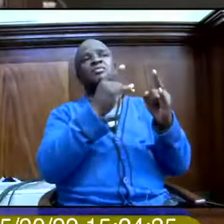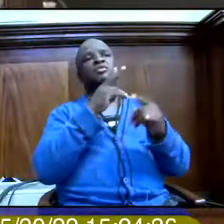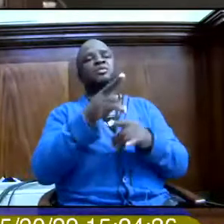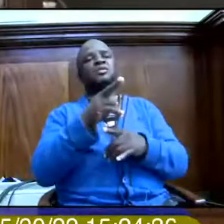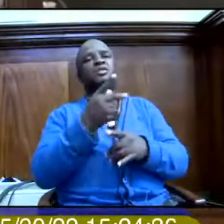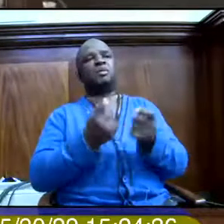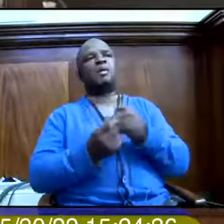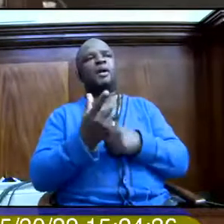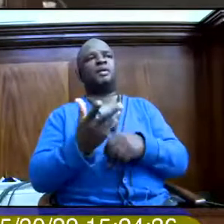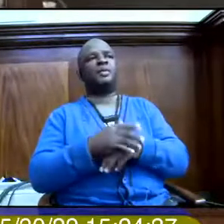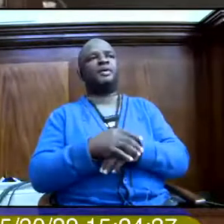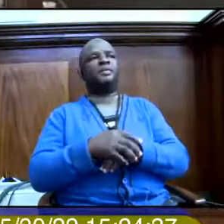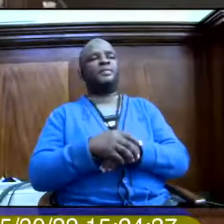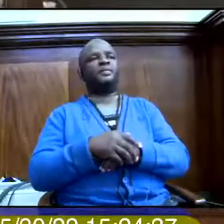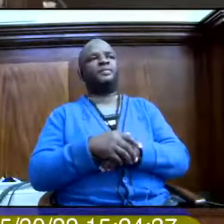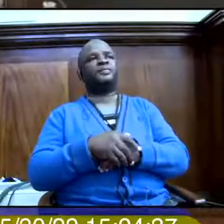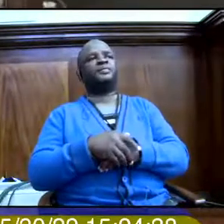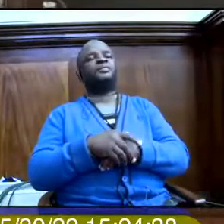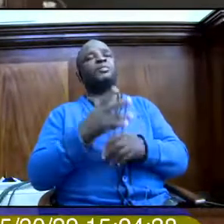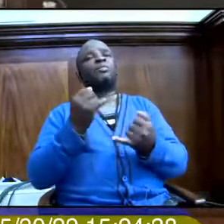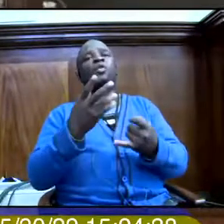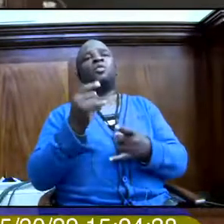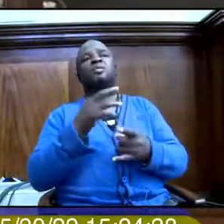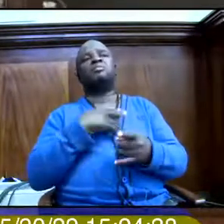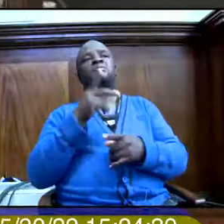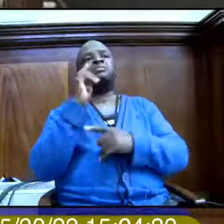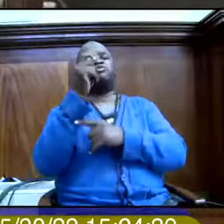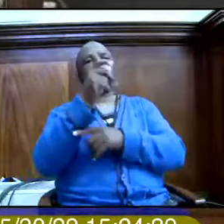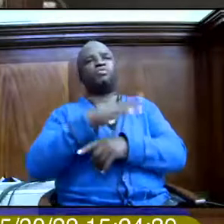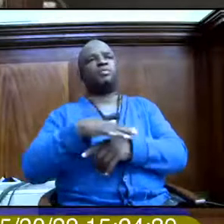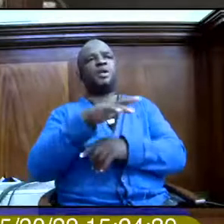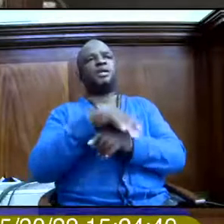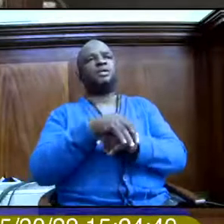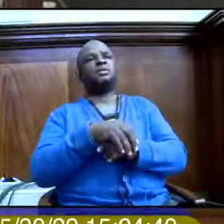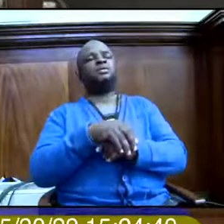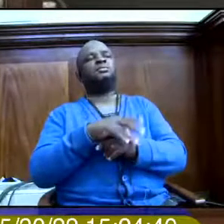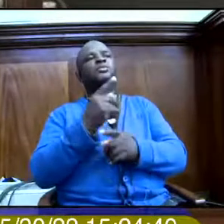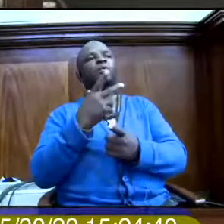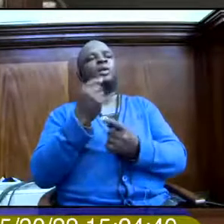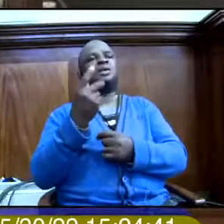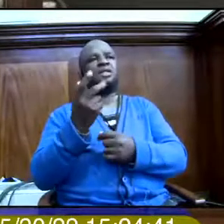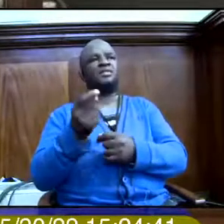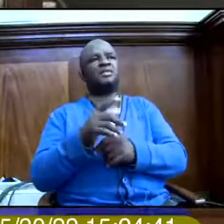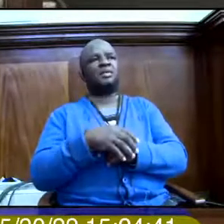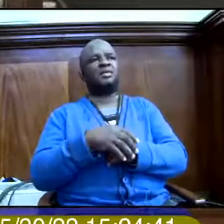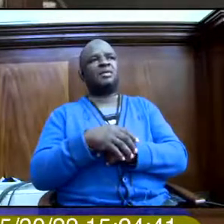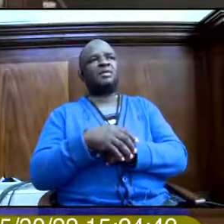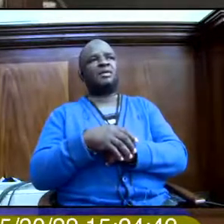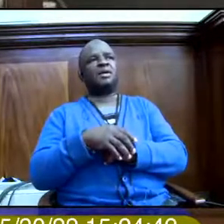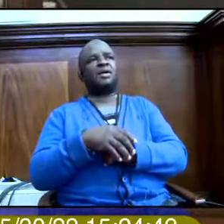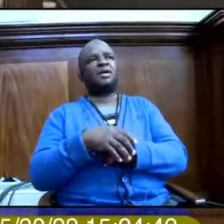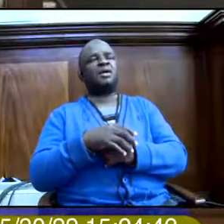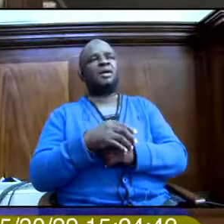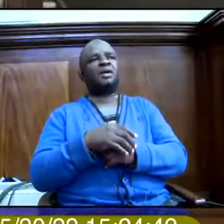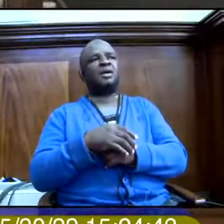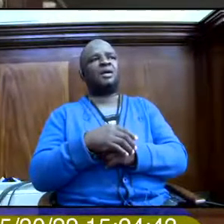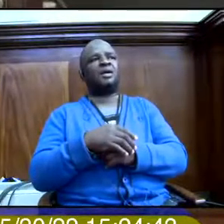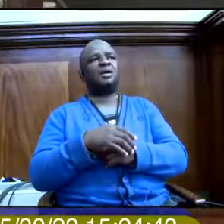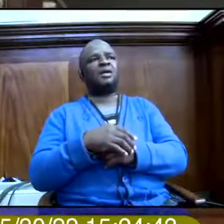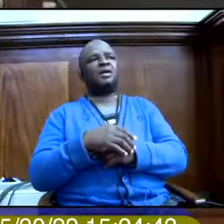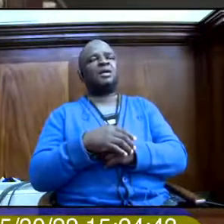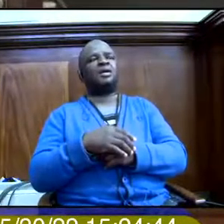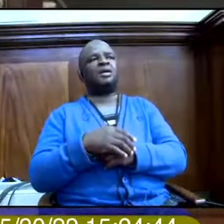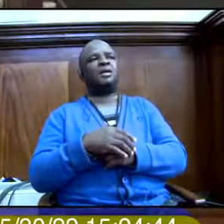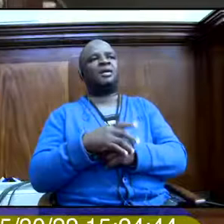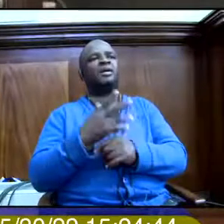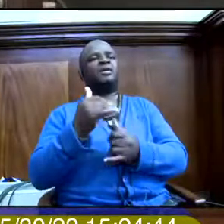see what is happening there or informal settlement you know there is one here called it's not it used to